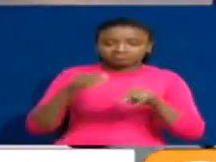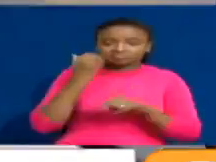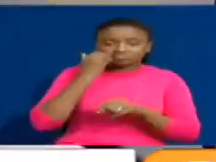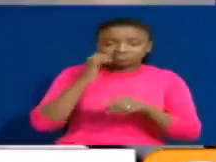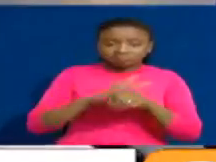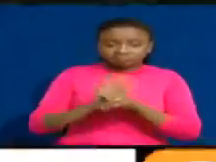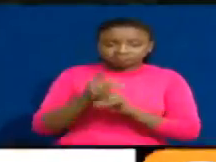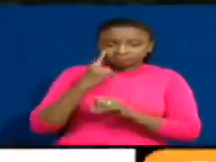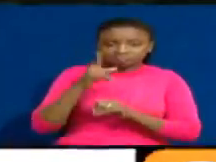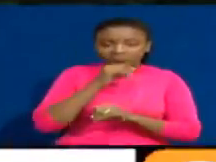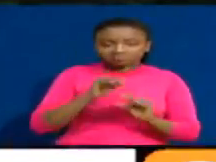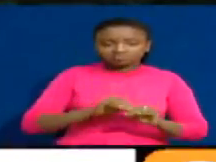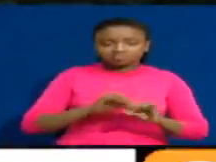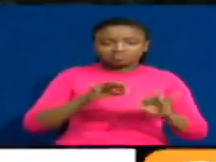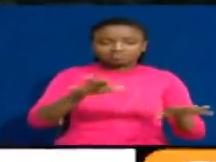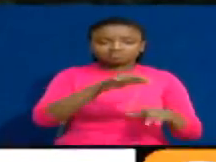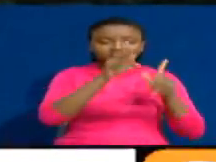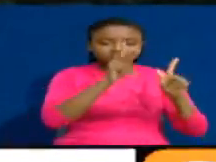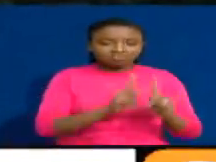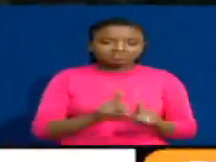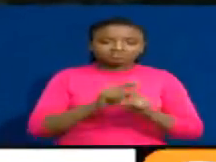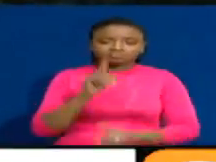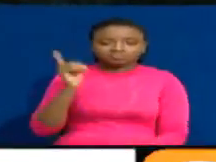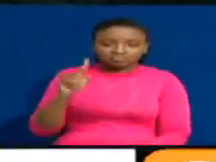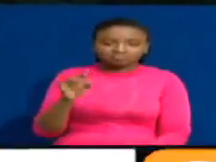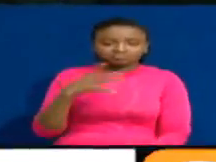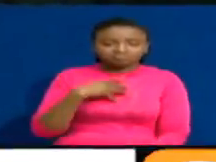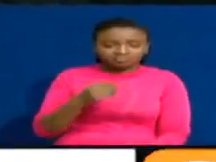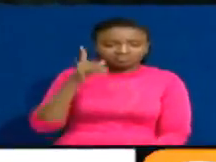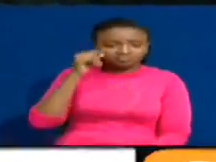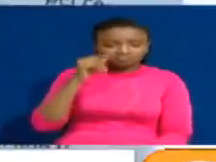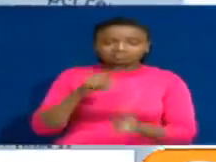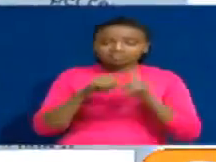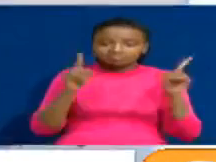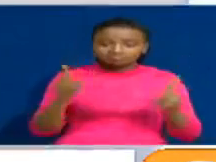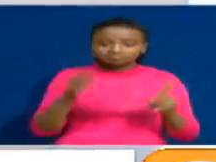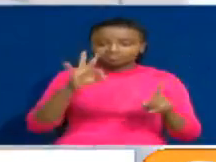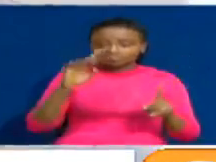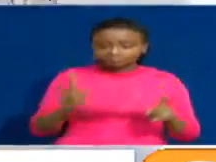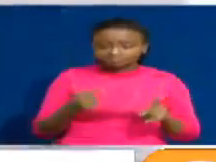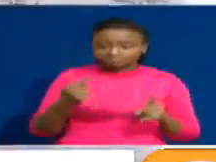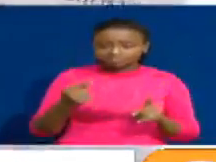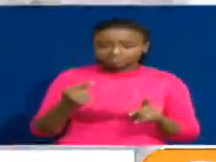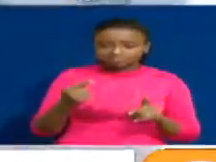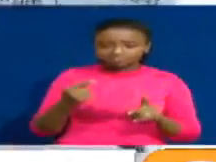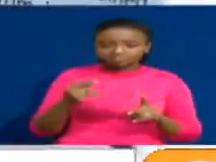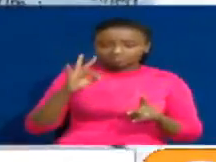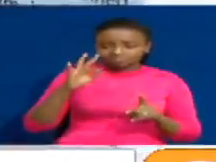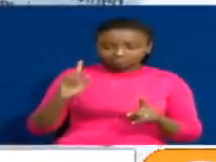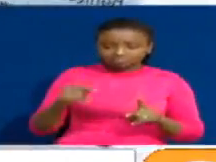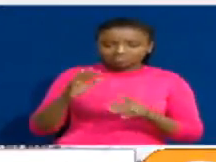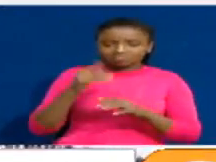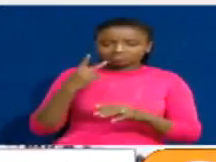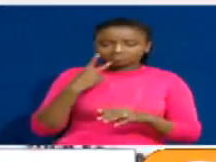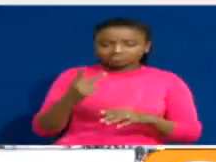Lake Region and now in Nairobi and Mombasa. However, not even more than 3,000 samples out of slightly more than